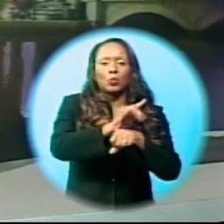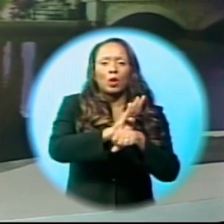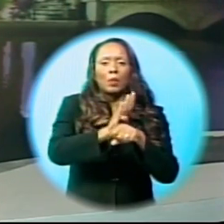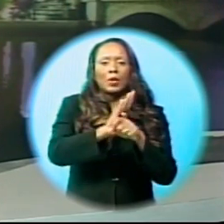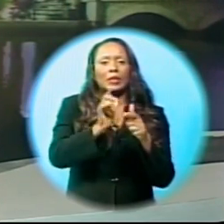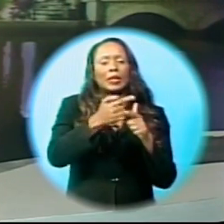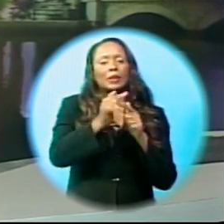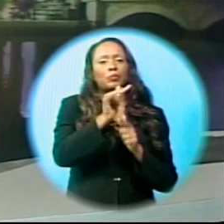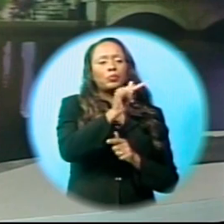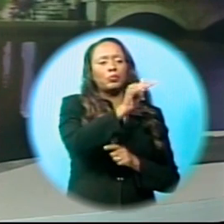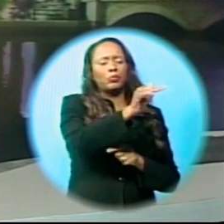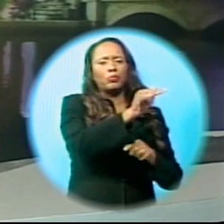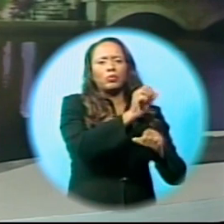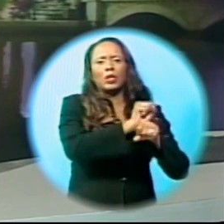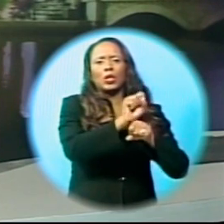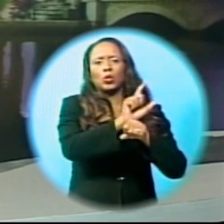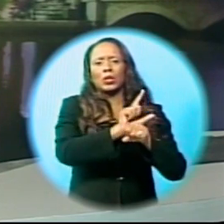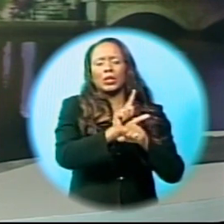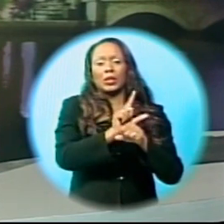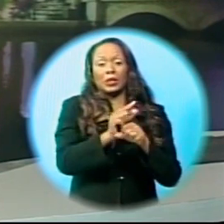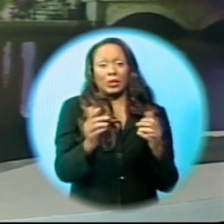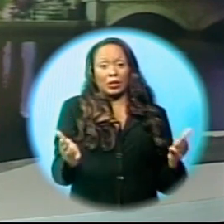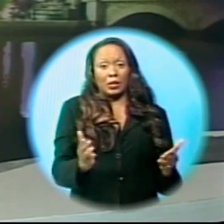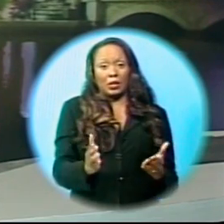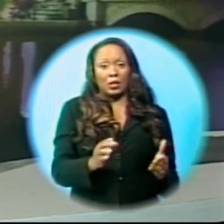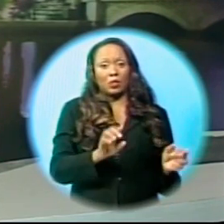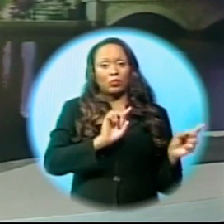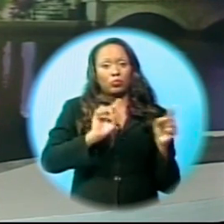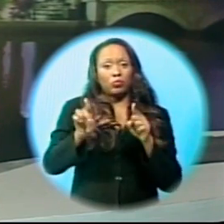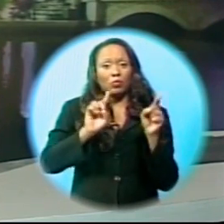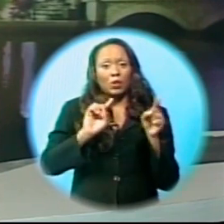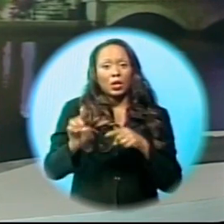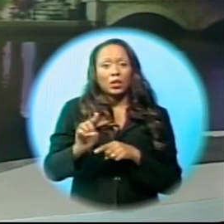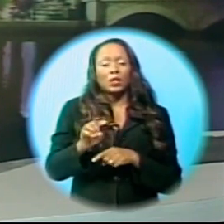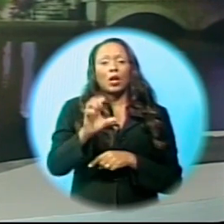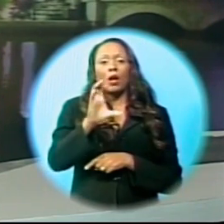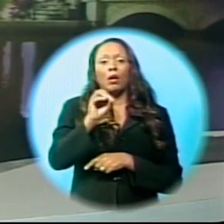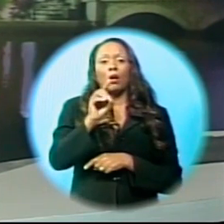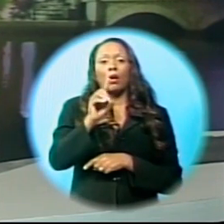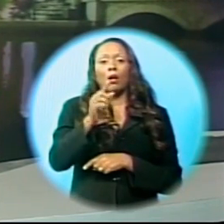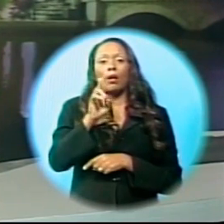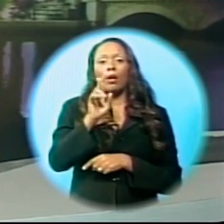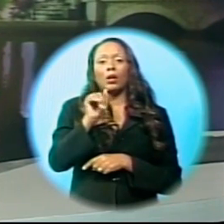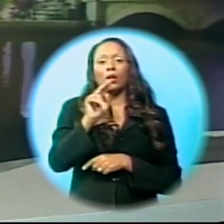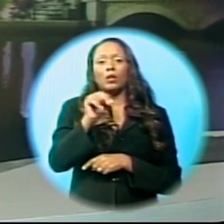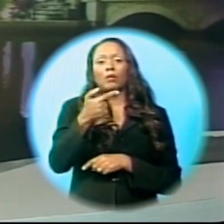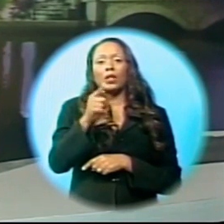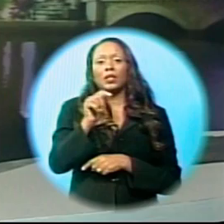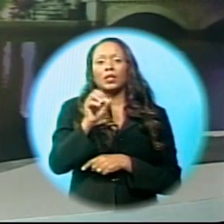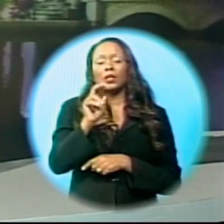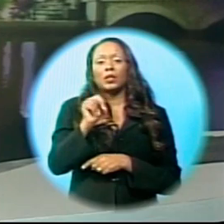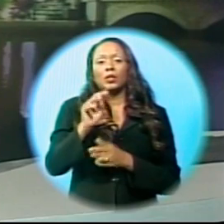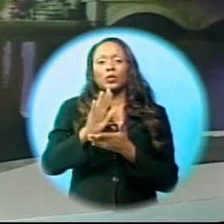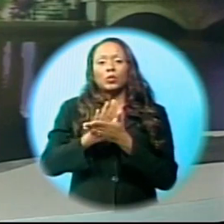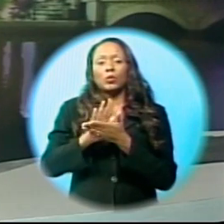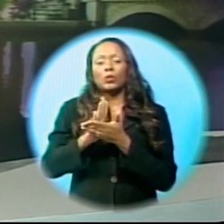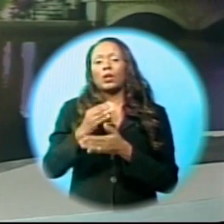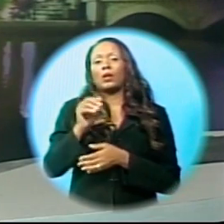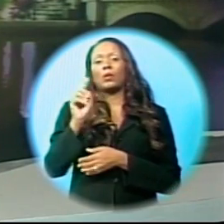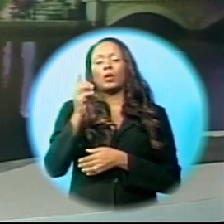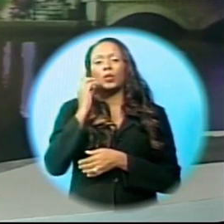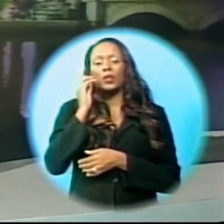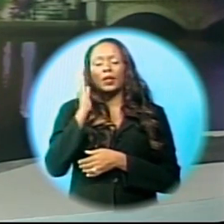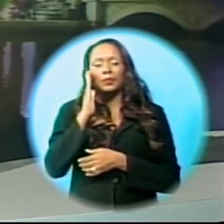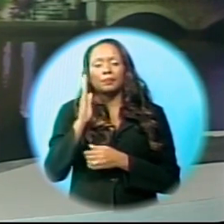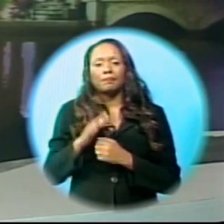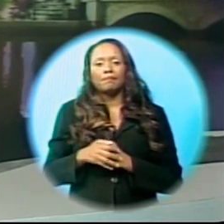and Antigua. Since being here, the group has paid courtesy calls to Codrington School, the Marriott Hotel and the Future Centre Trust. Well,